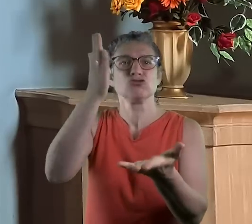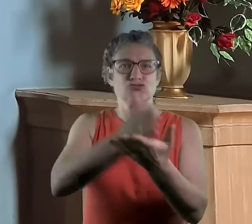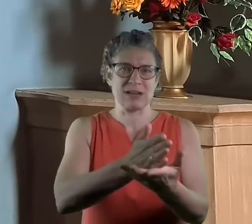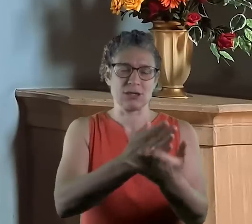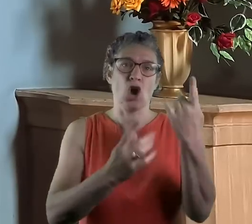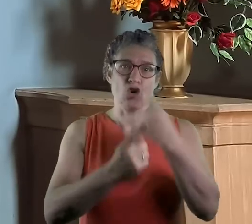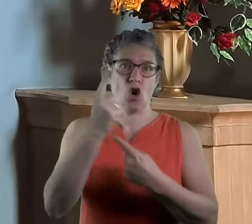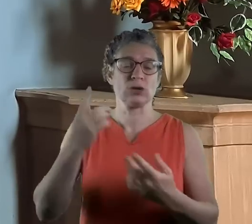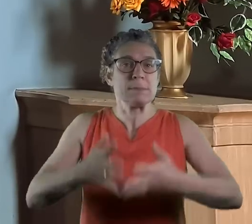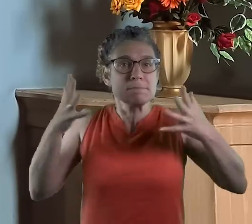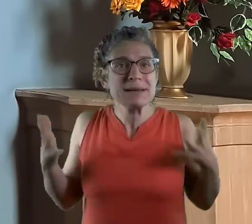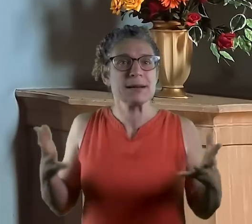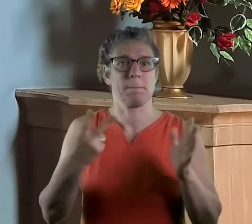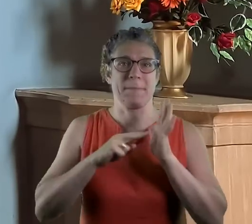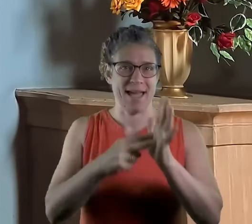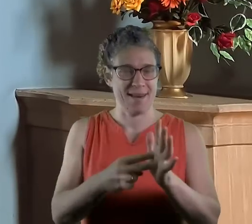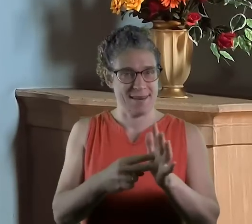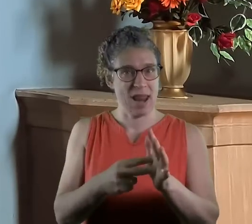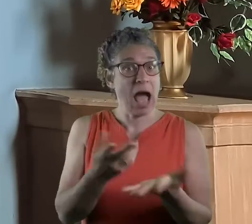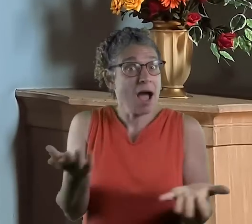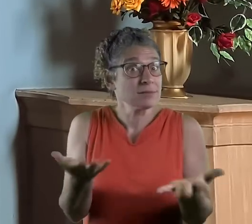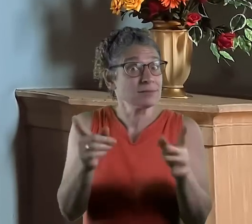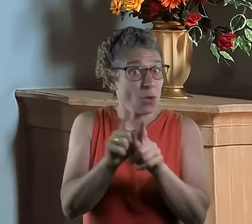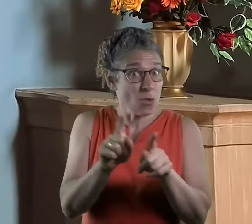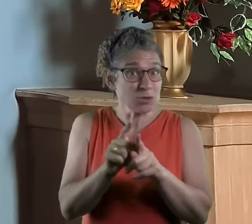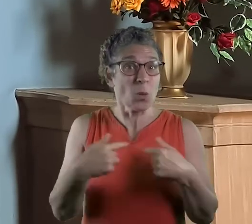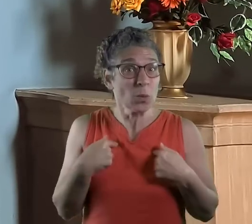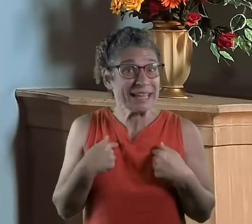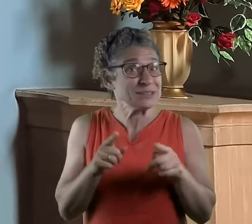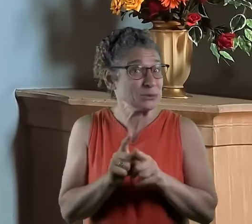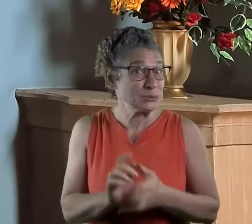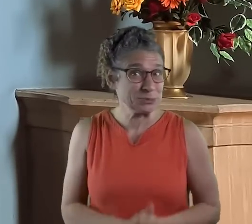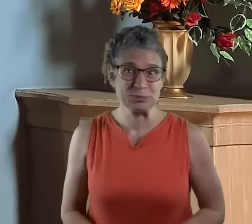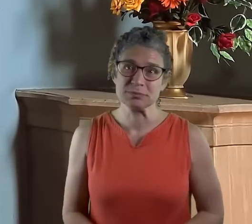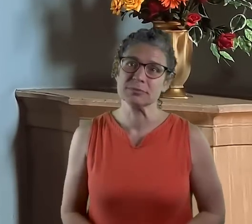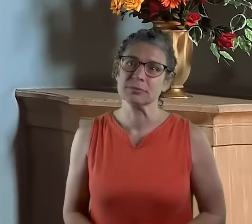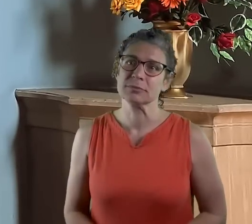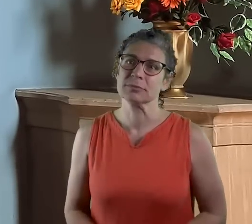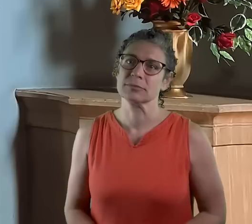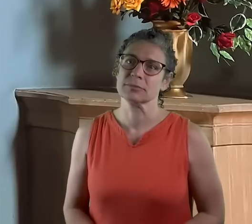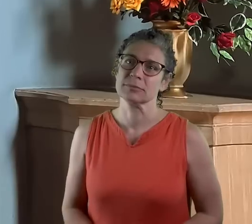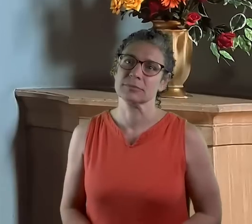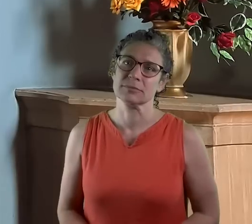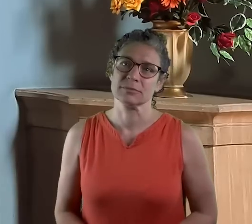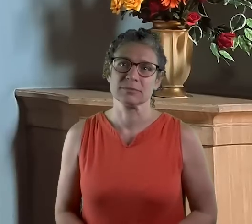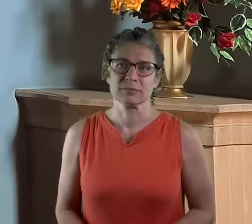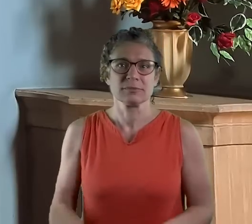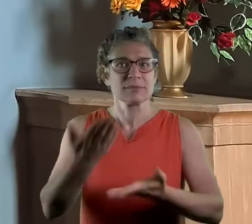trust in God's bigger plan for them, and of course, so can we today.